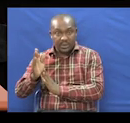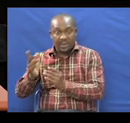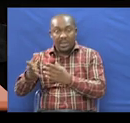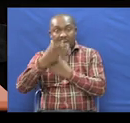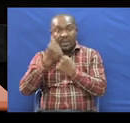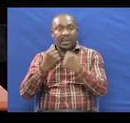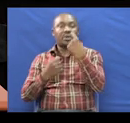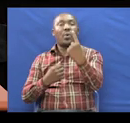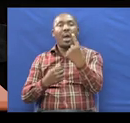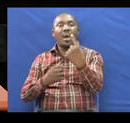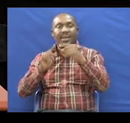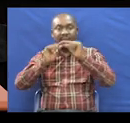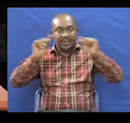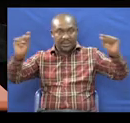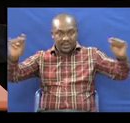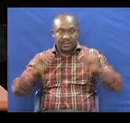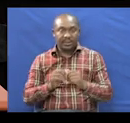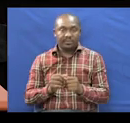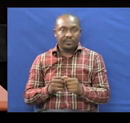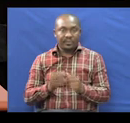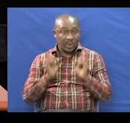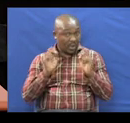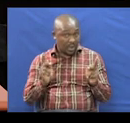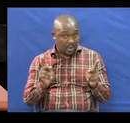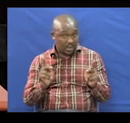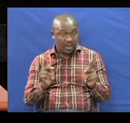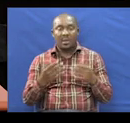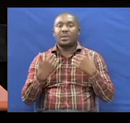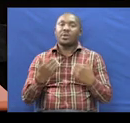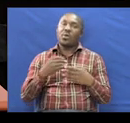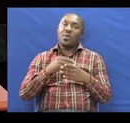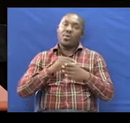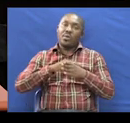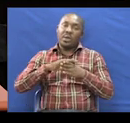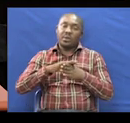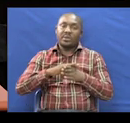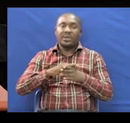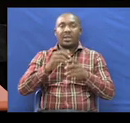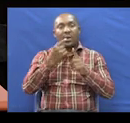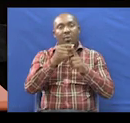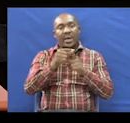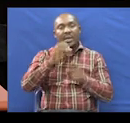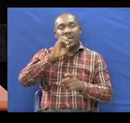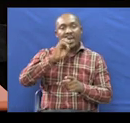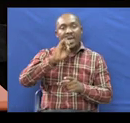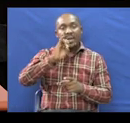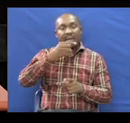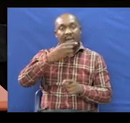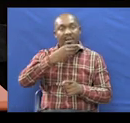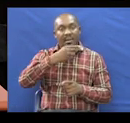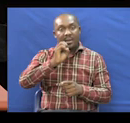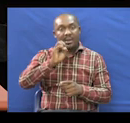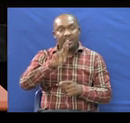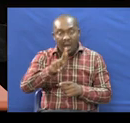this sentence? We are going to organize this sentence using the word either or. We are going to organize